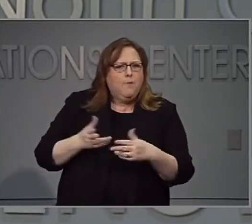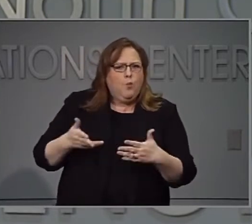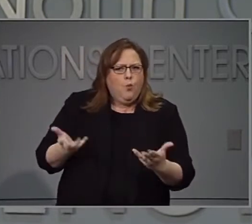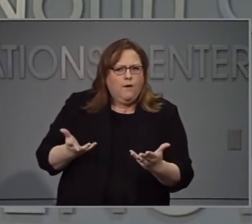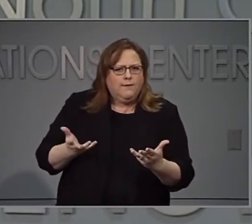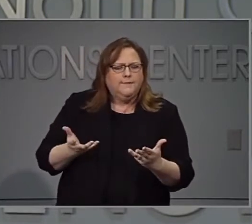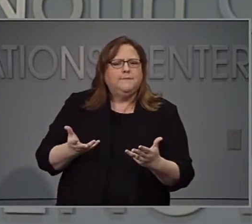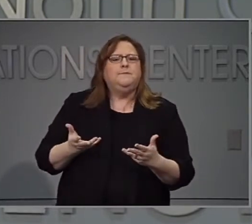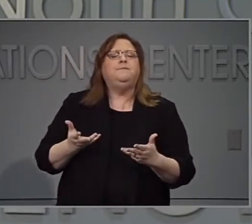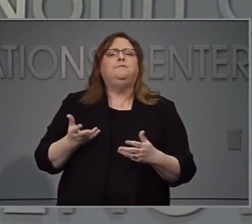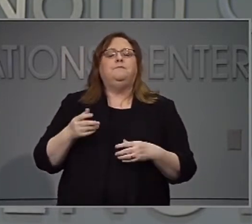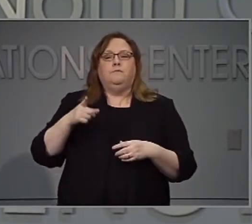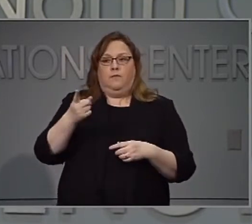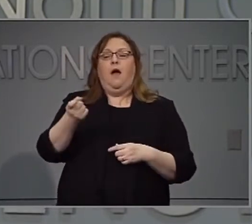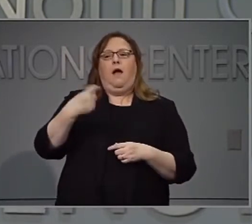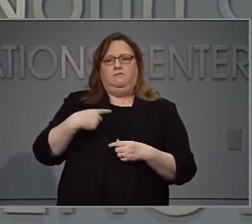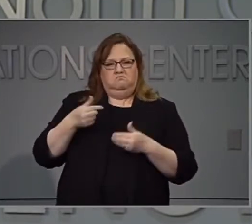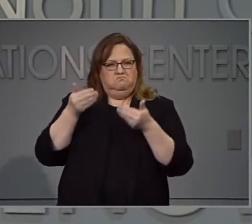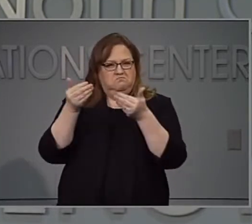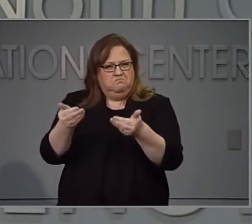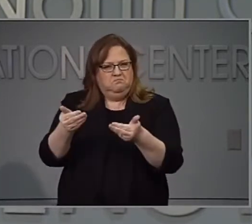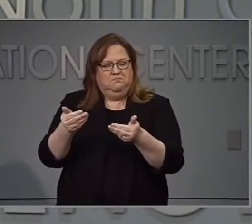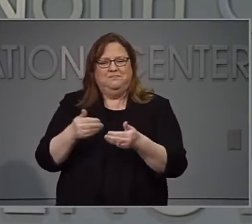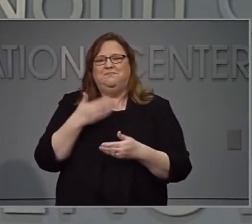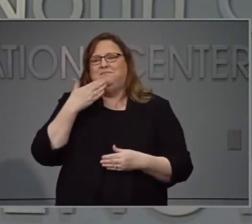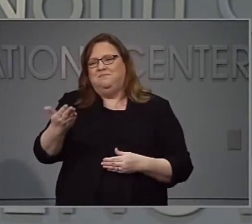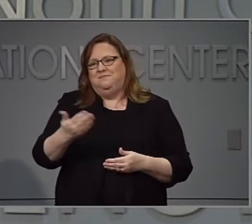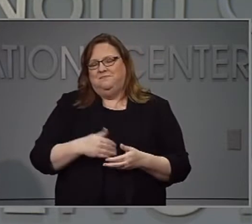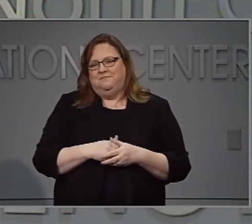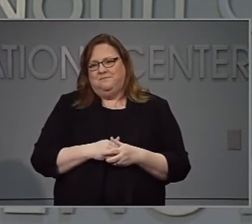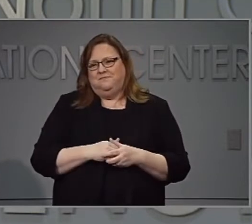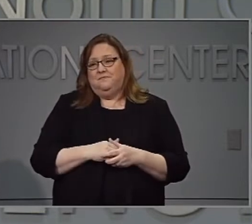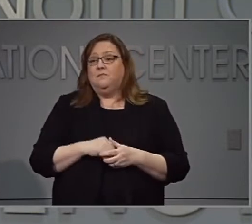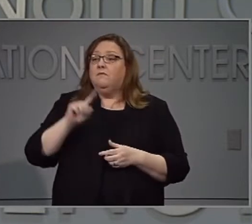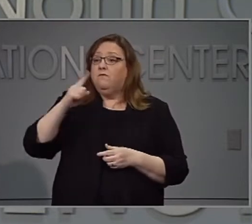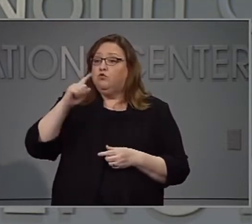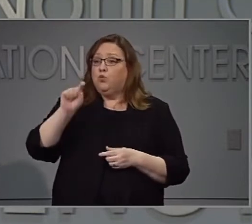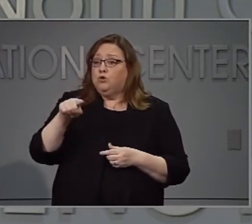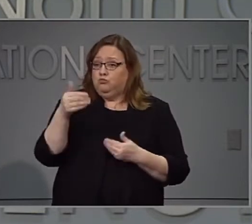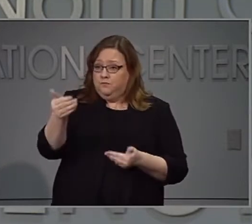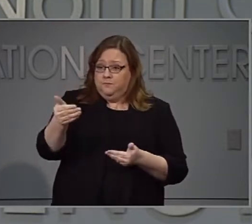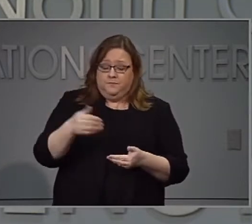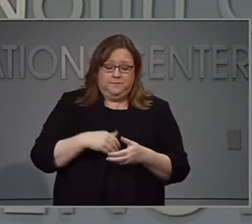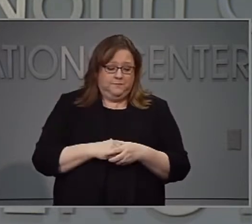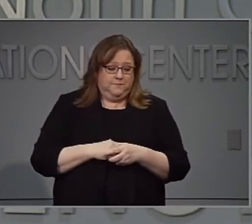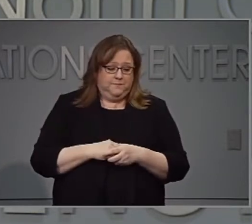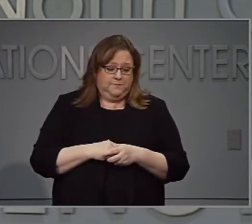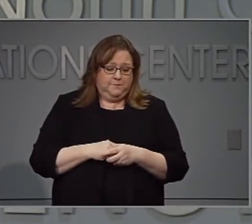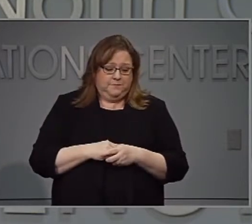organization when you ask a question, we would appreciate it. First question, please.